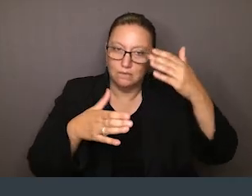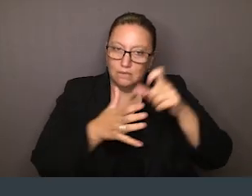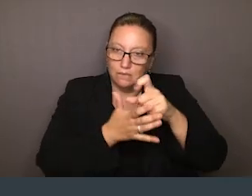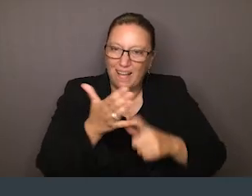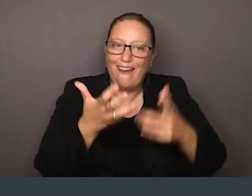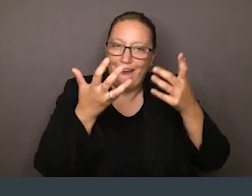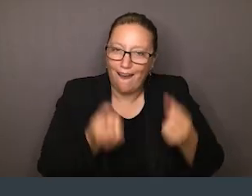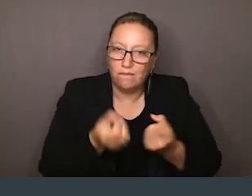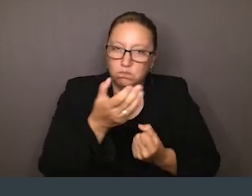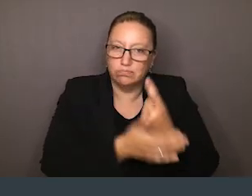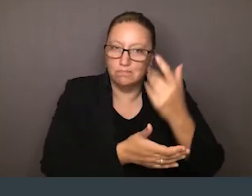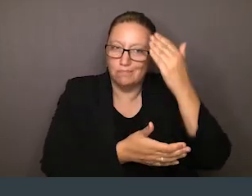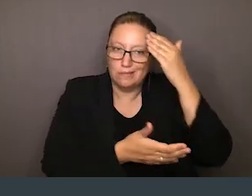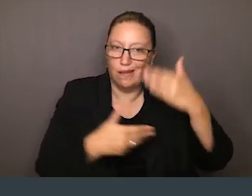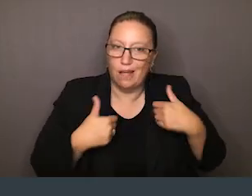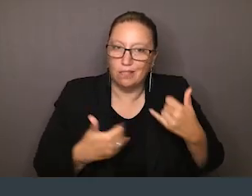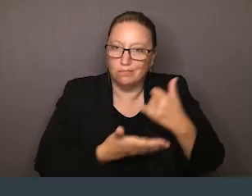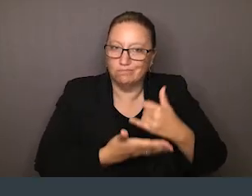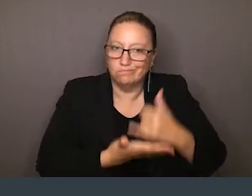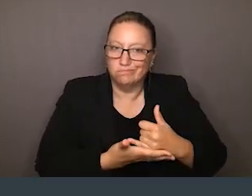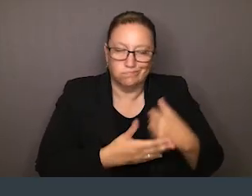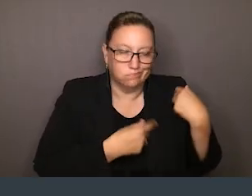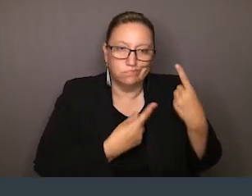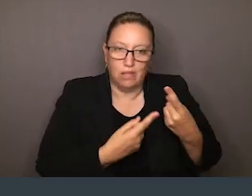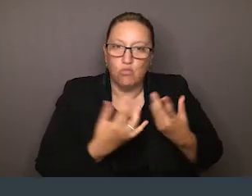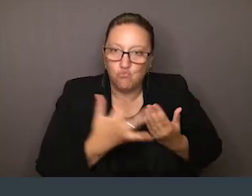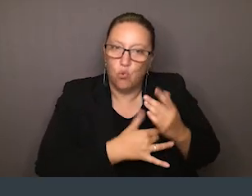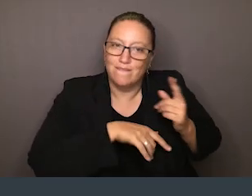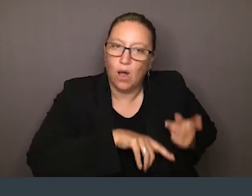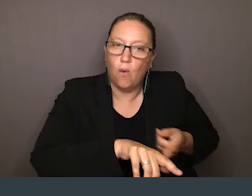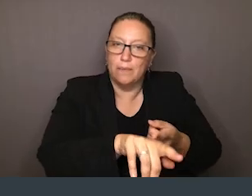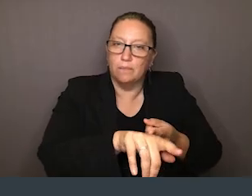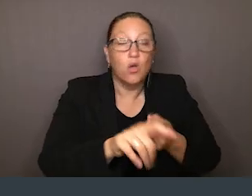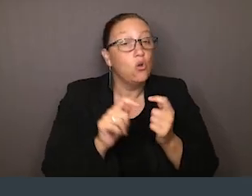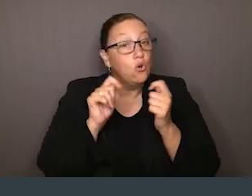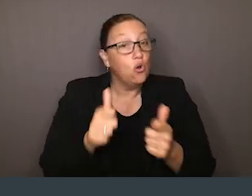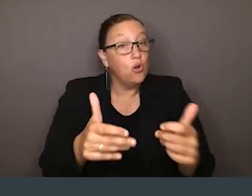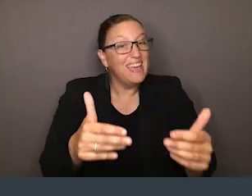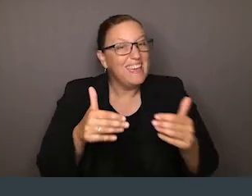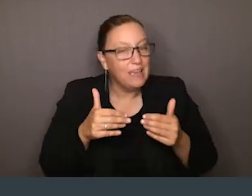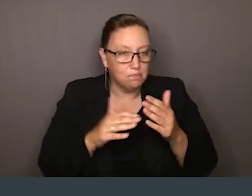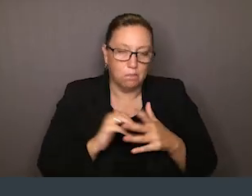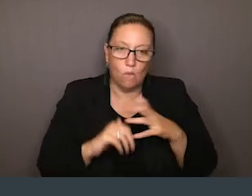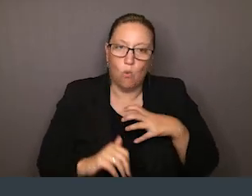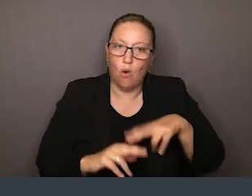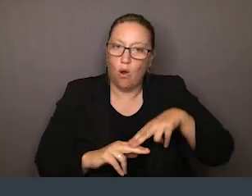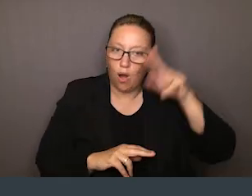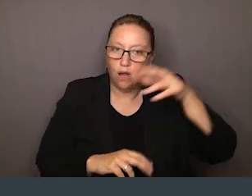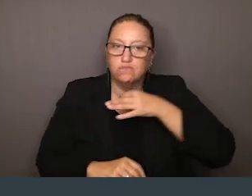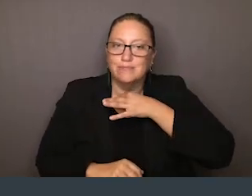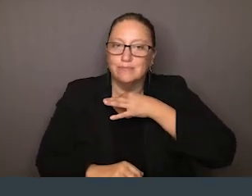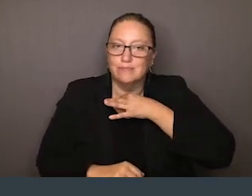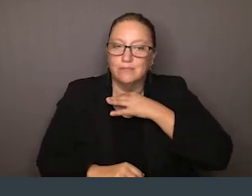the onset of a mental health condition during our follow-up period. The risk was highest earlier in the life course, indicating that